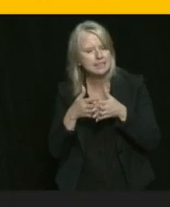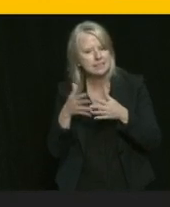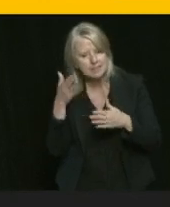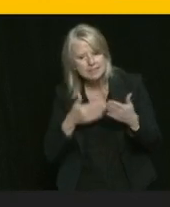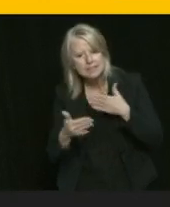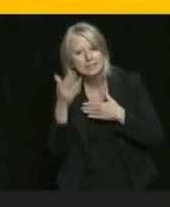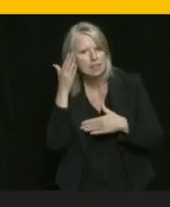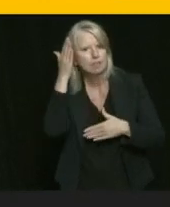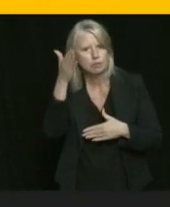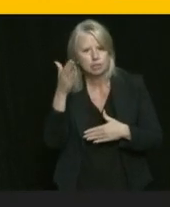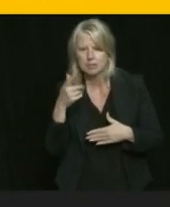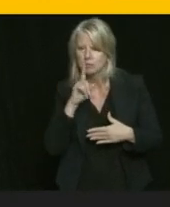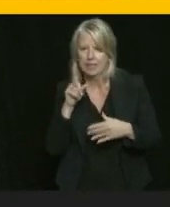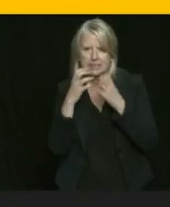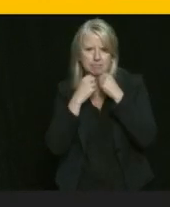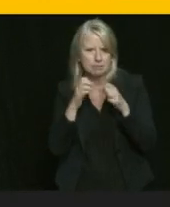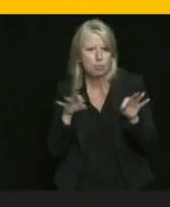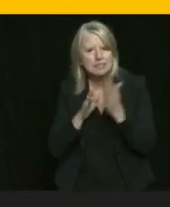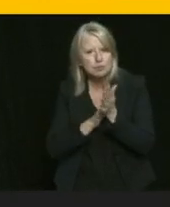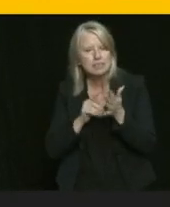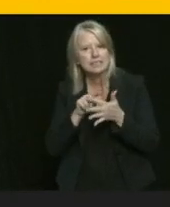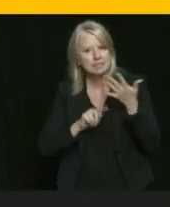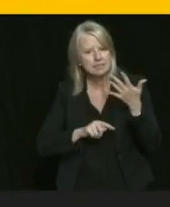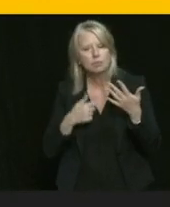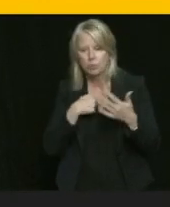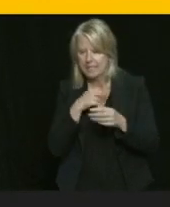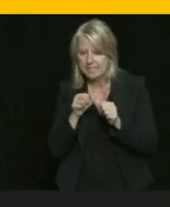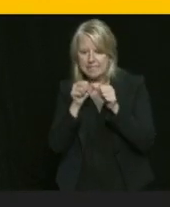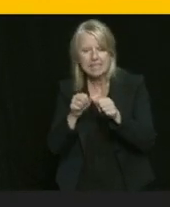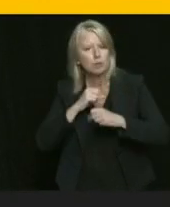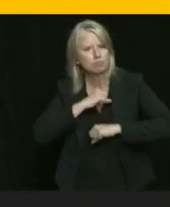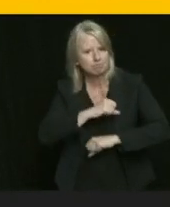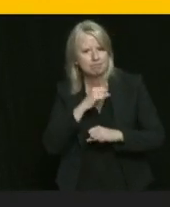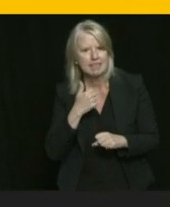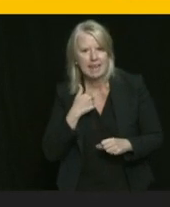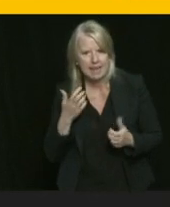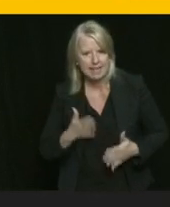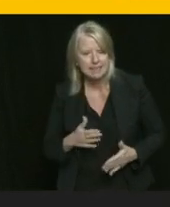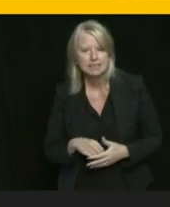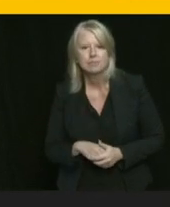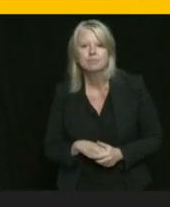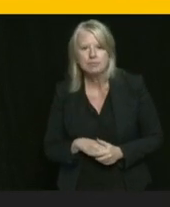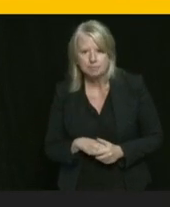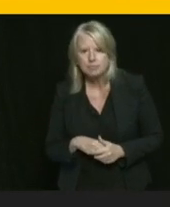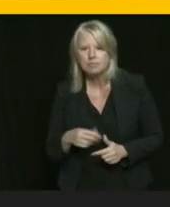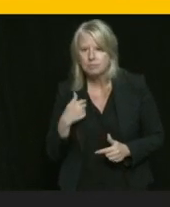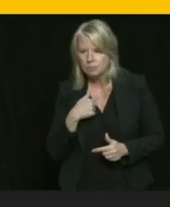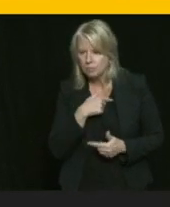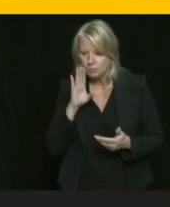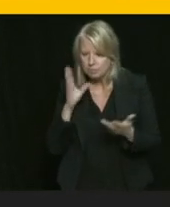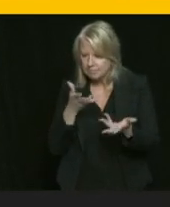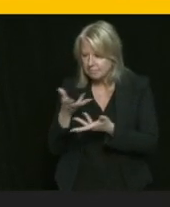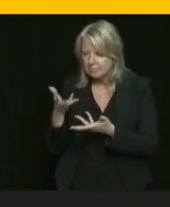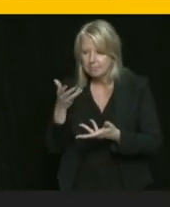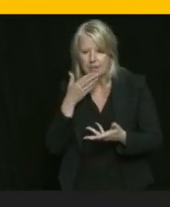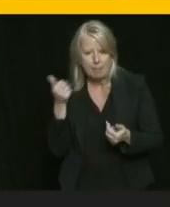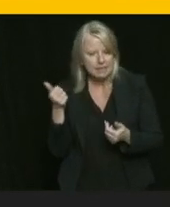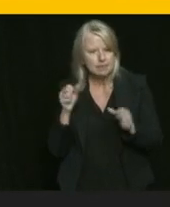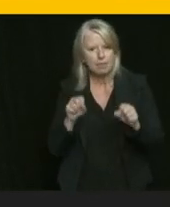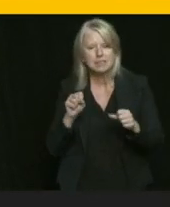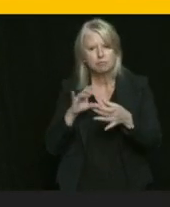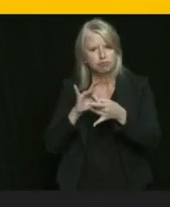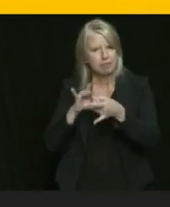so important to Canadians. And we will look to think that. We'll continue to seek to have the best possible relationship with